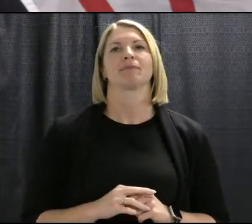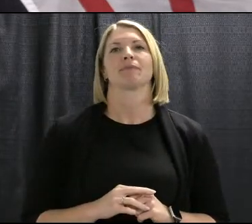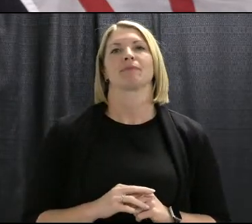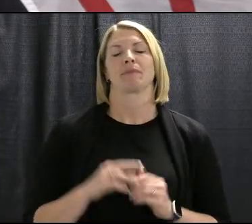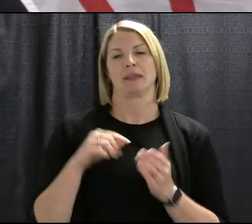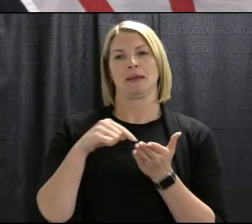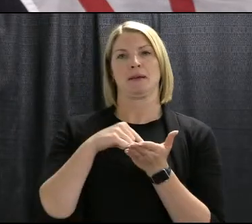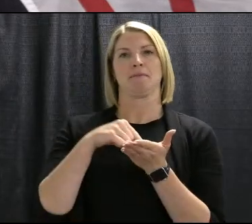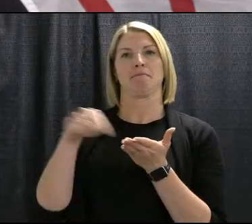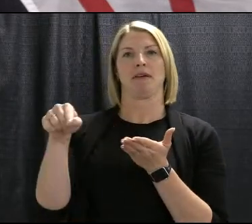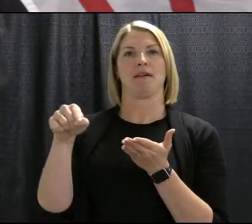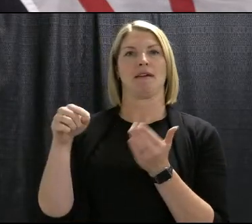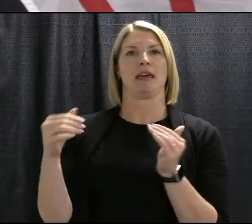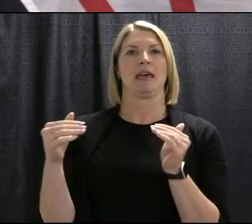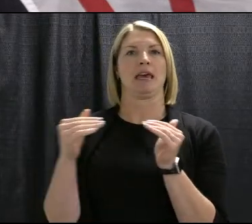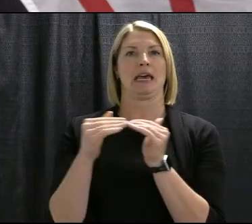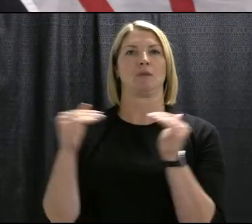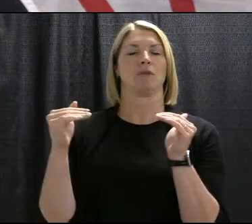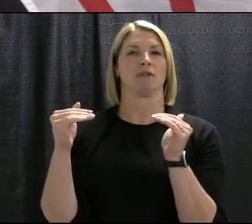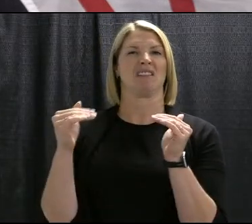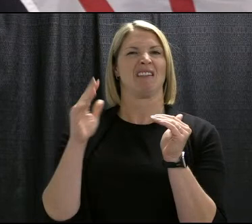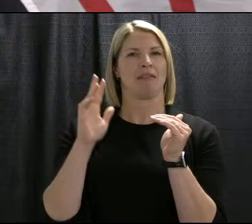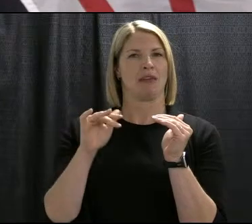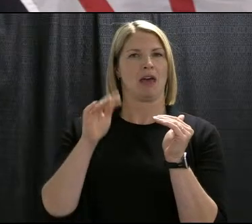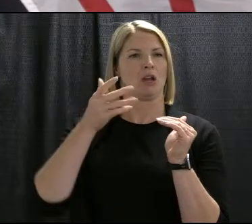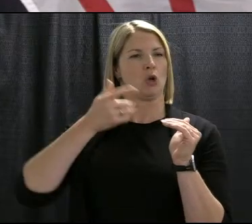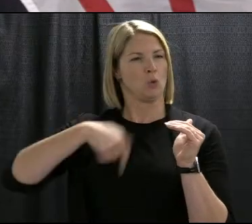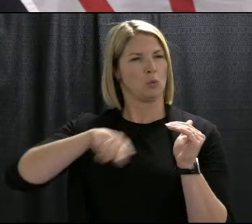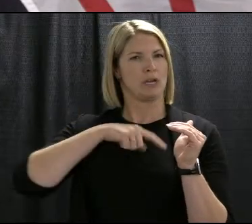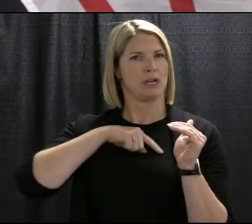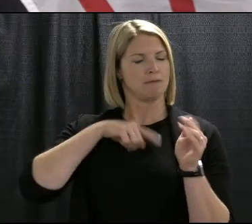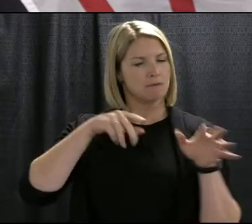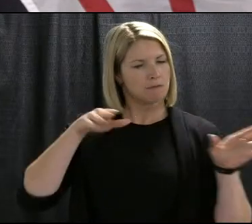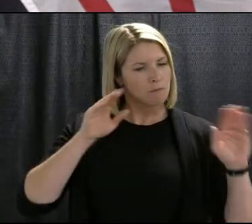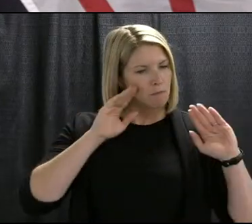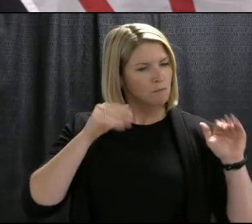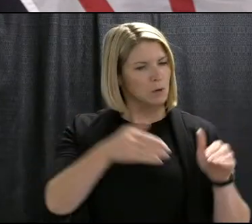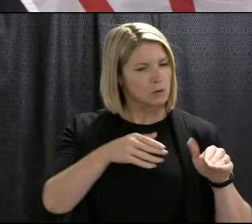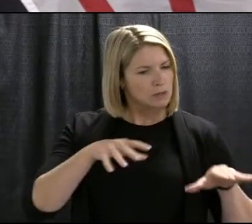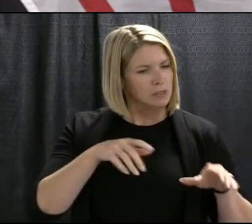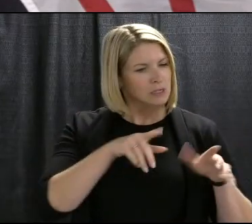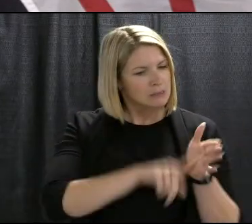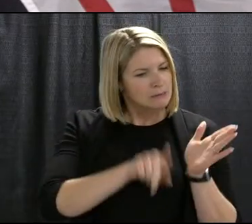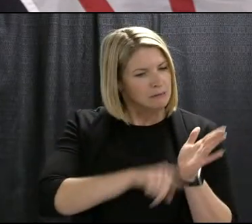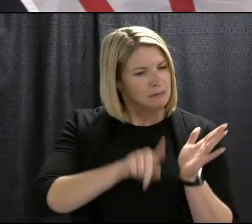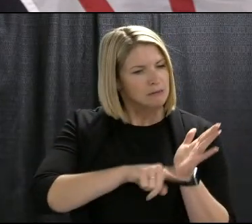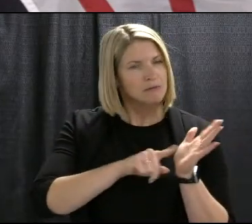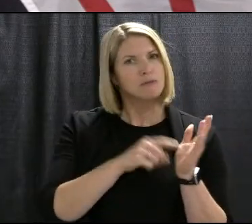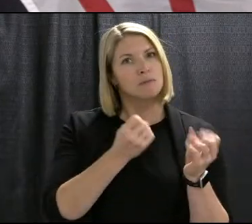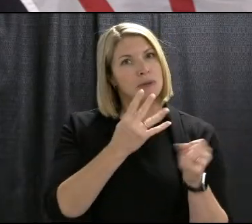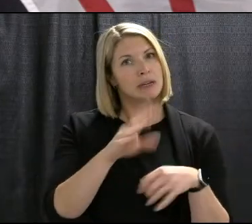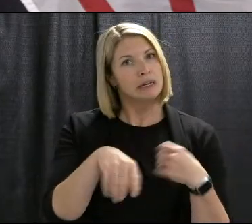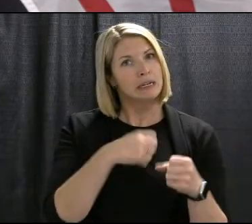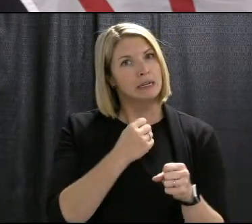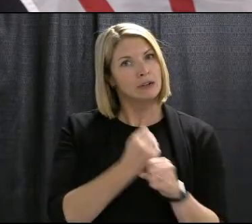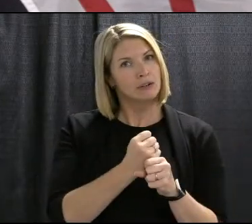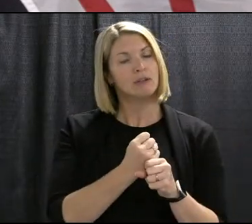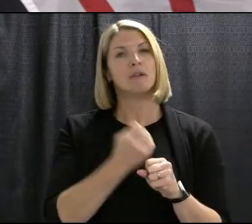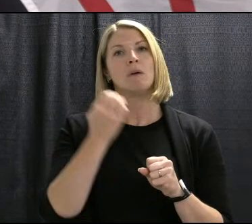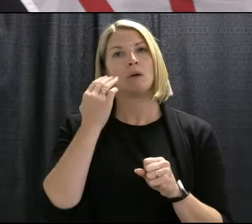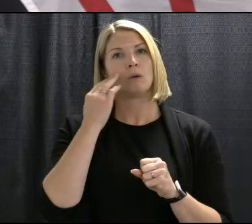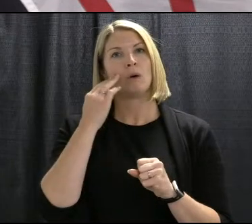the equitable pay practices that core government has been doing for years and will require that other public sector